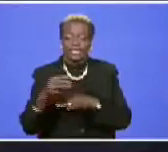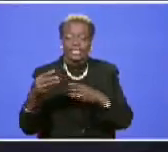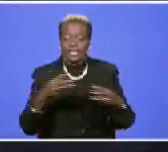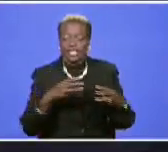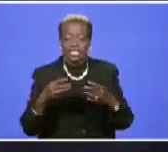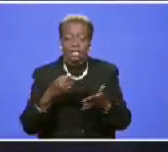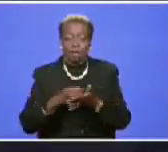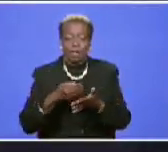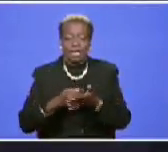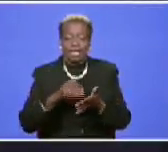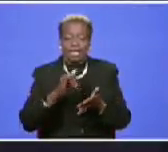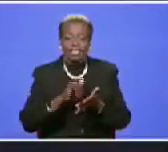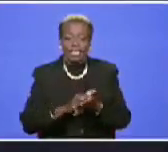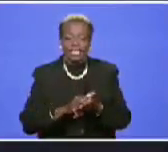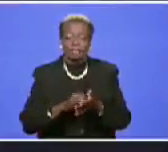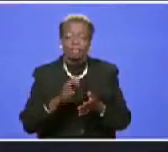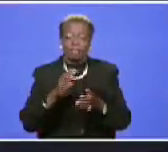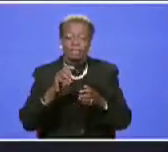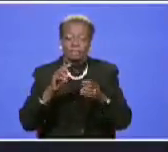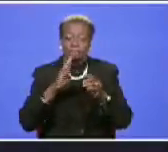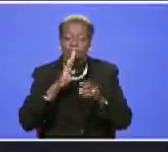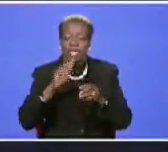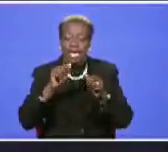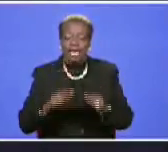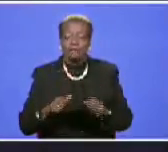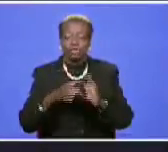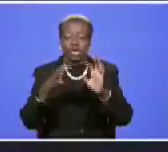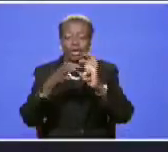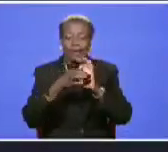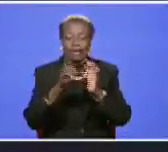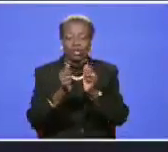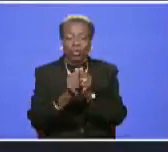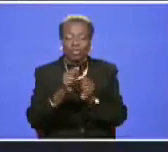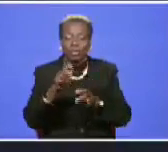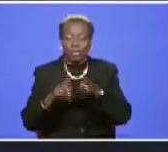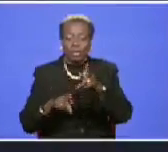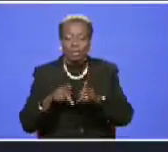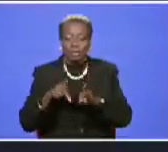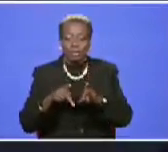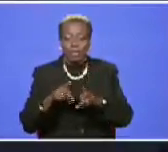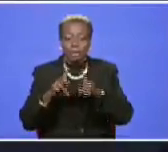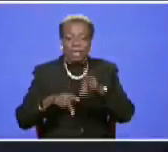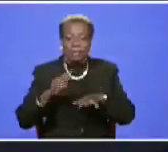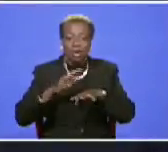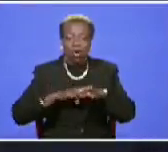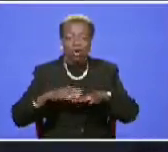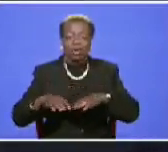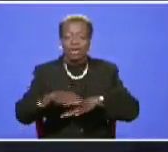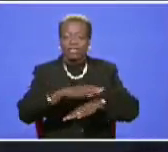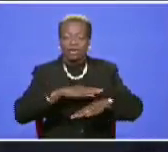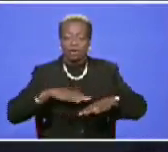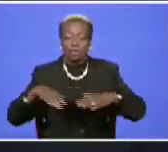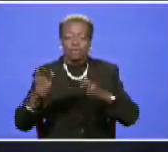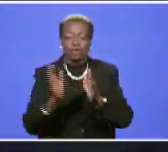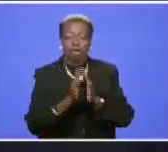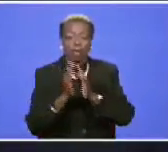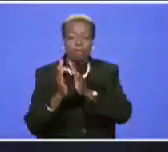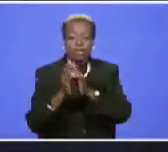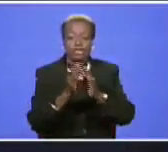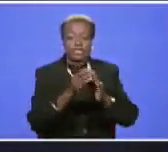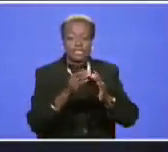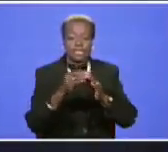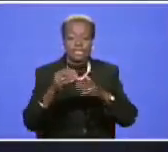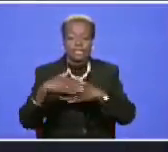that needs to be able to connect with people. Real people on the ground, in remote communities, on family islands, right? So our